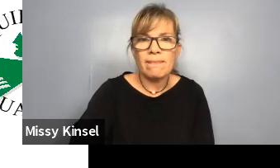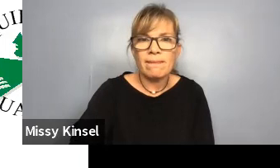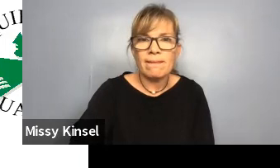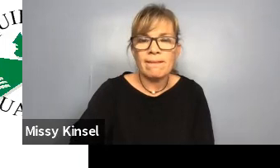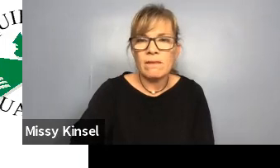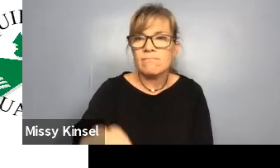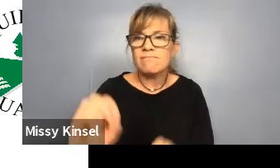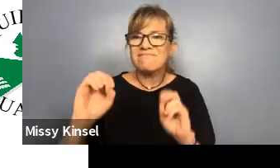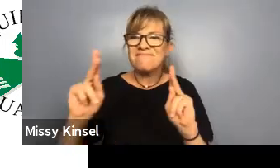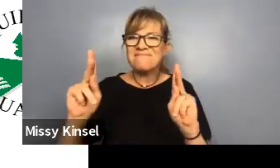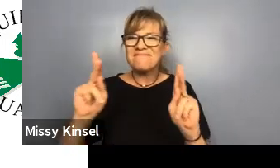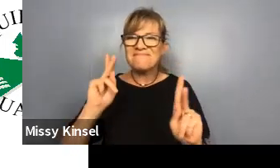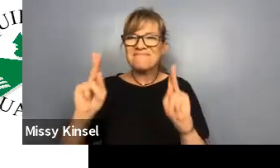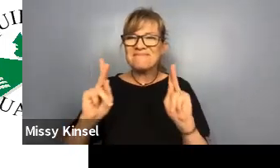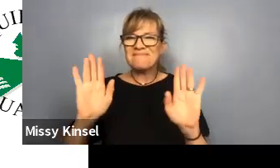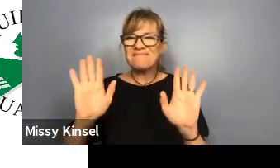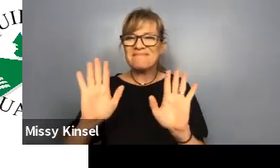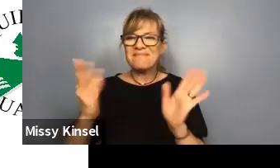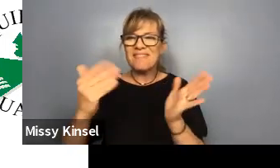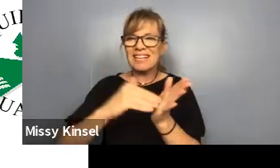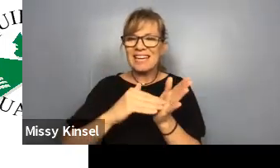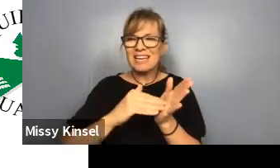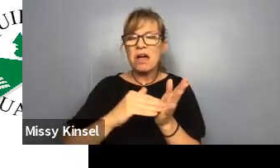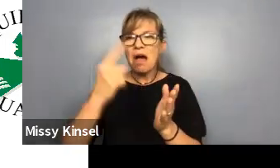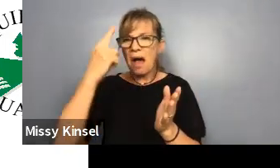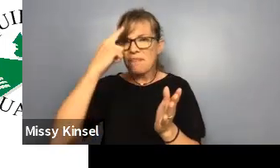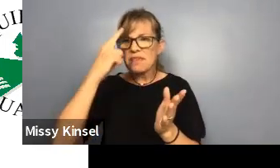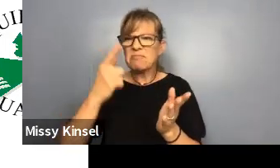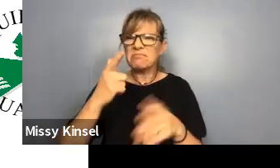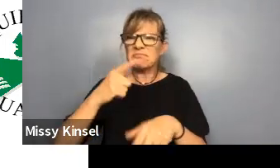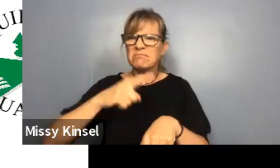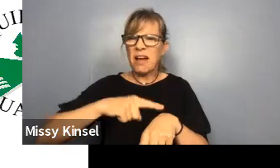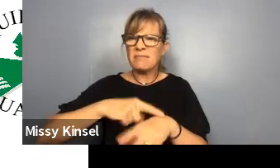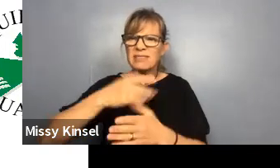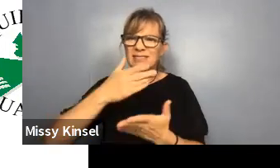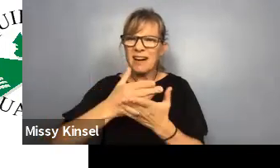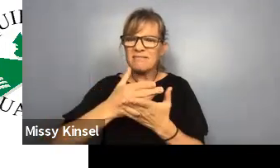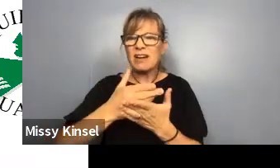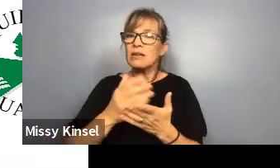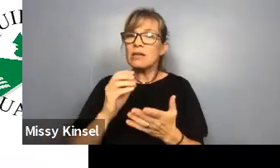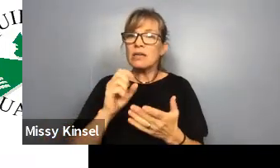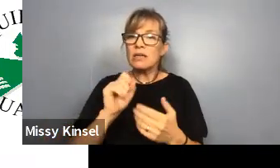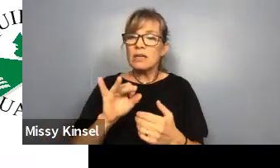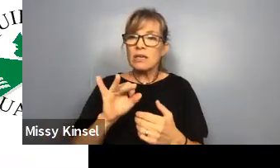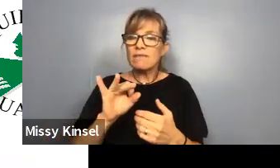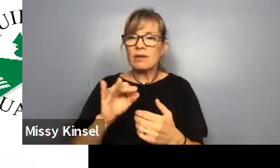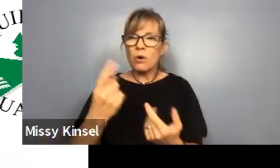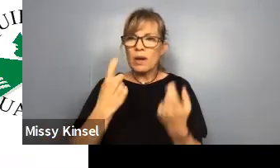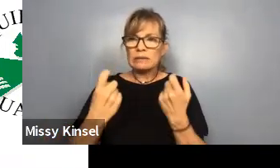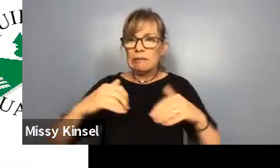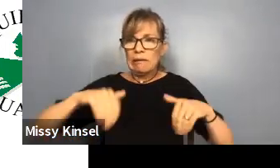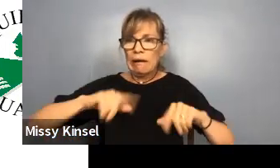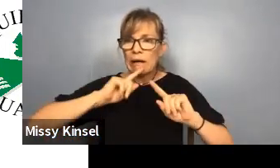All right, folks. So again, I think we're going to wrap it up. Again, if your question wasn't